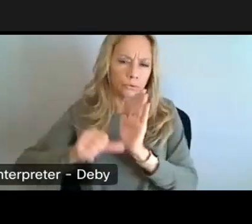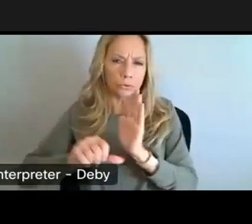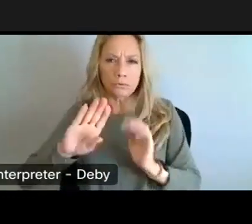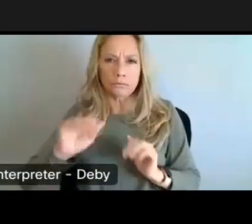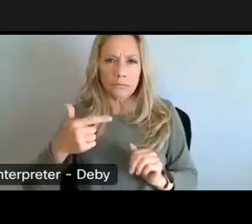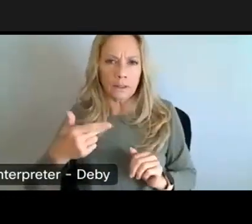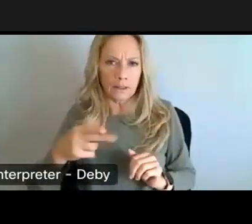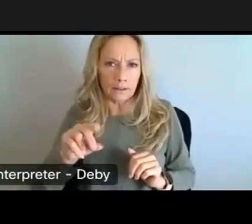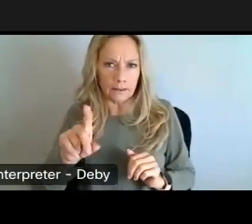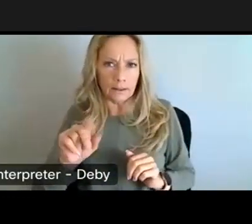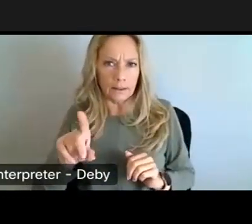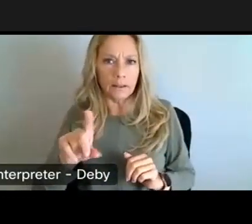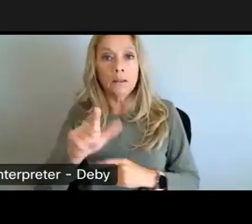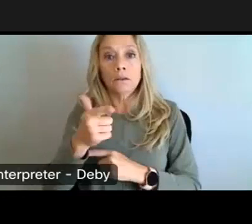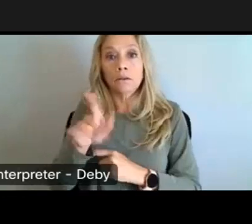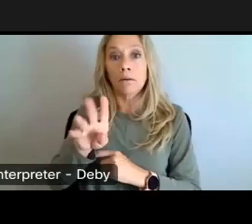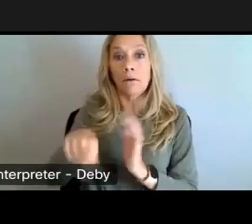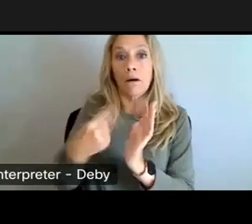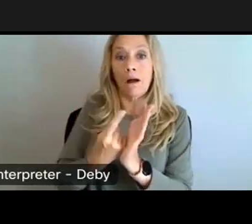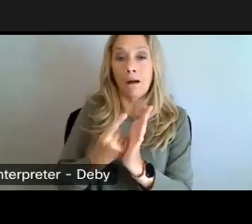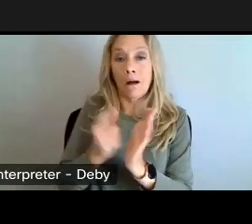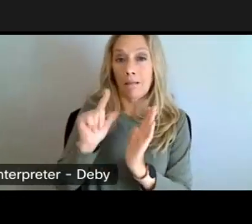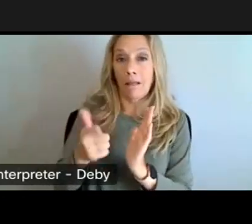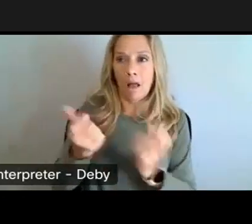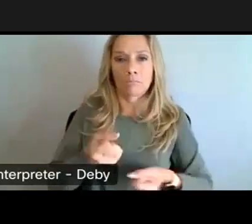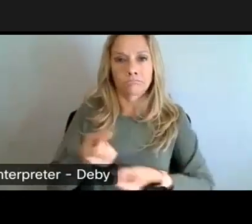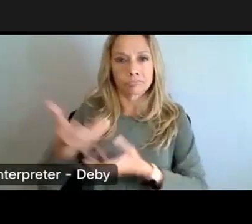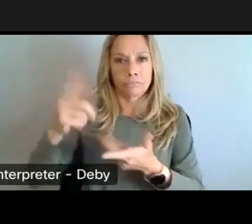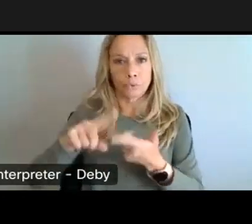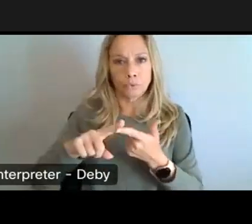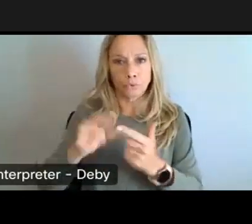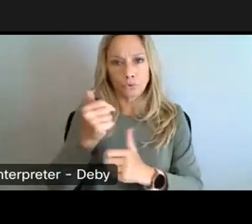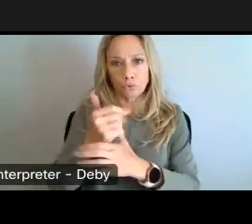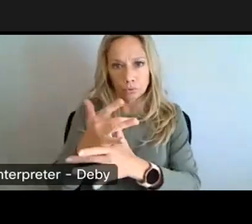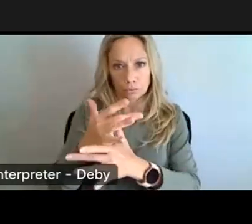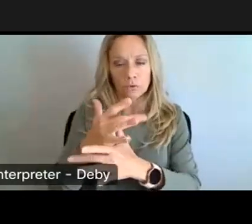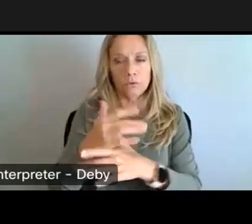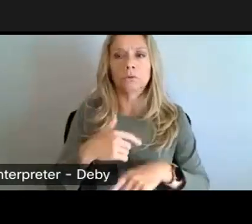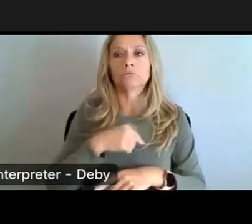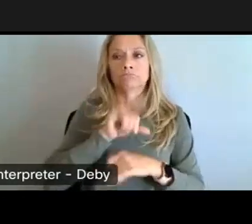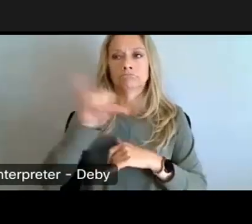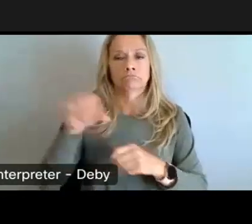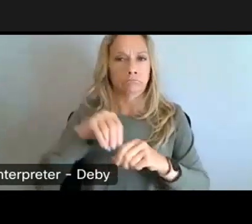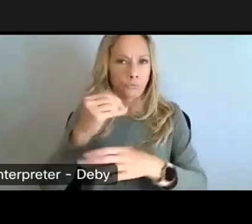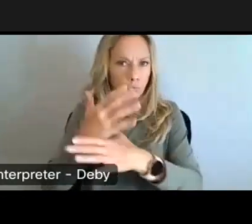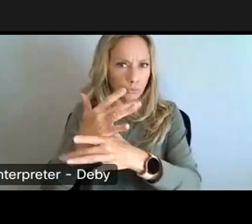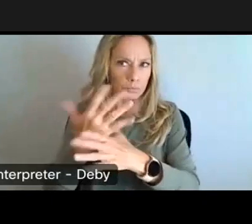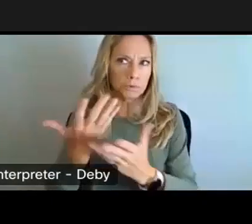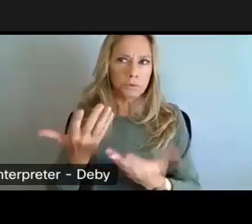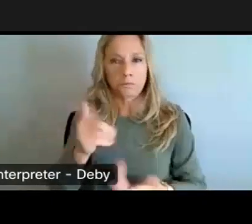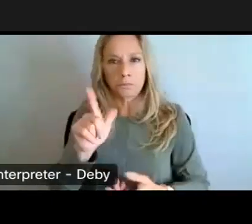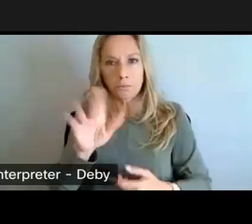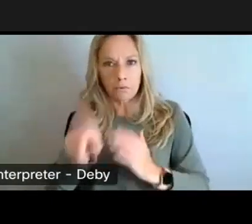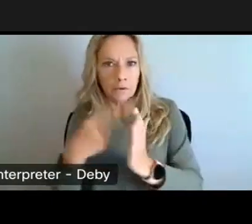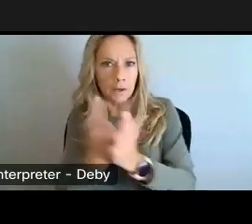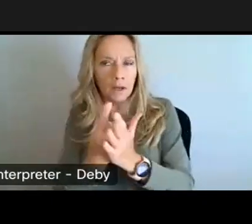24 hours later, they sent me to Landstuhl, Germany. They had to stabilize me in Landstuhl, Germany for about another 24 hours and